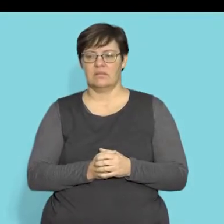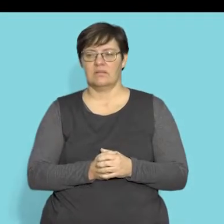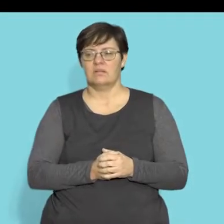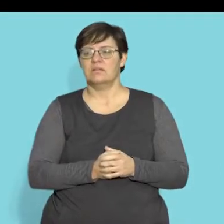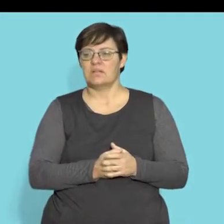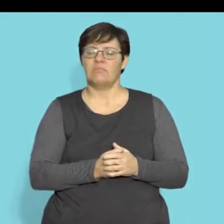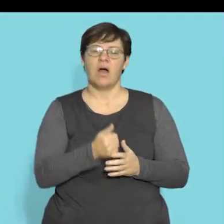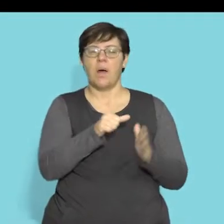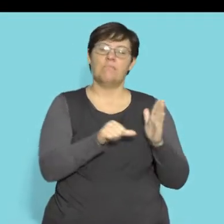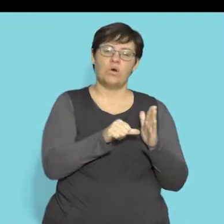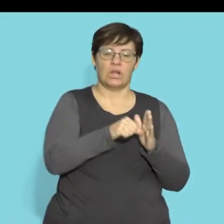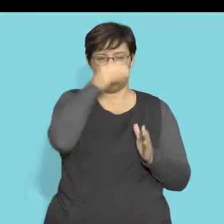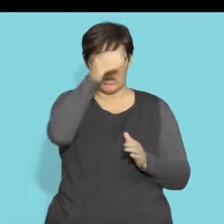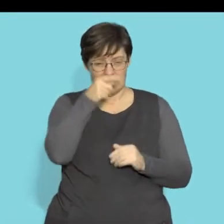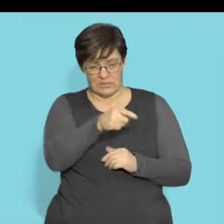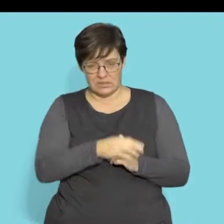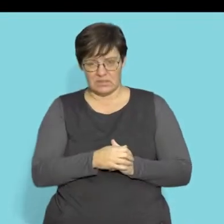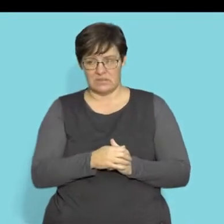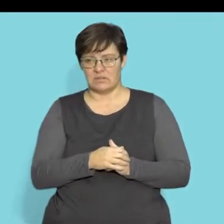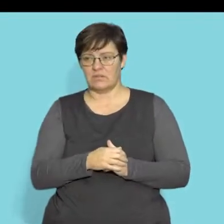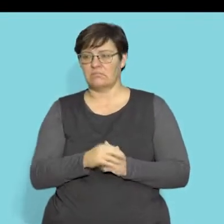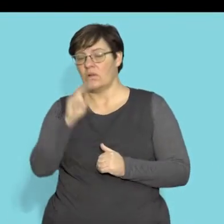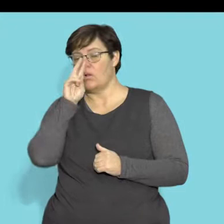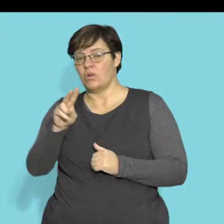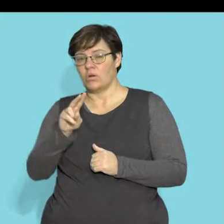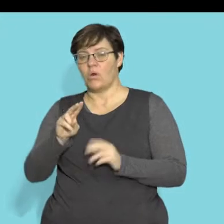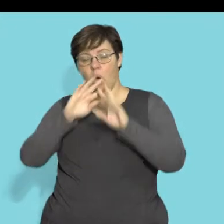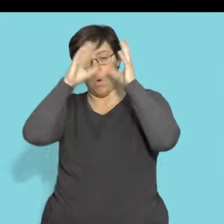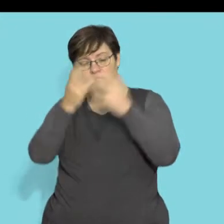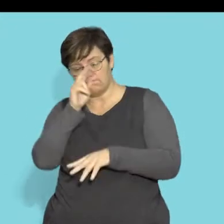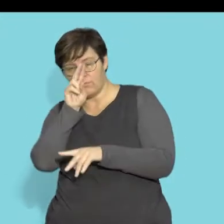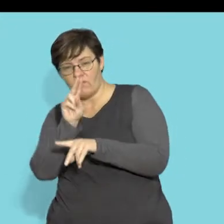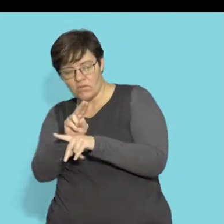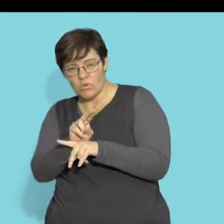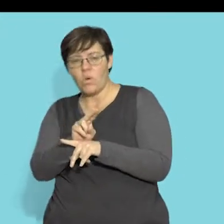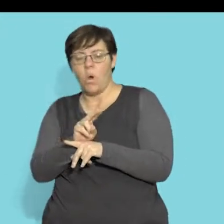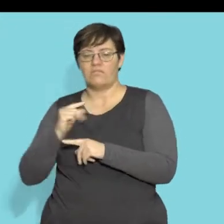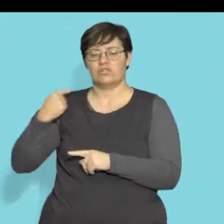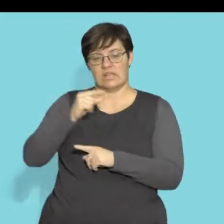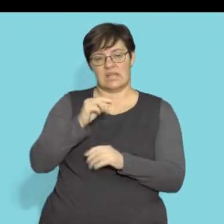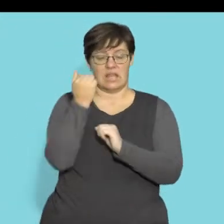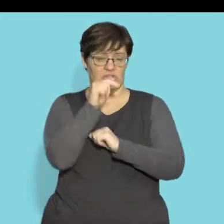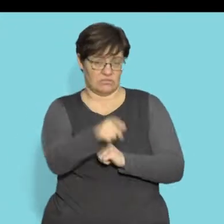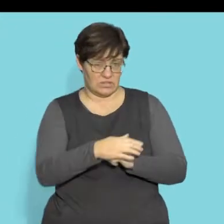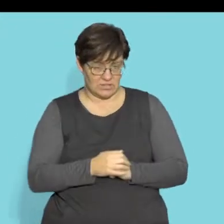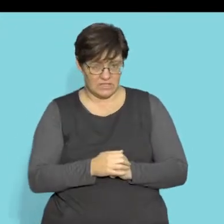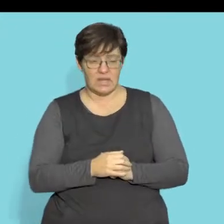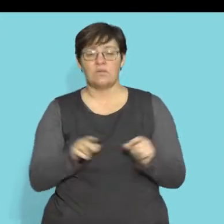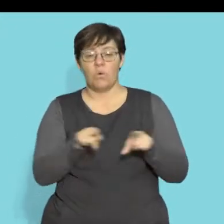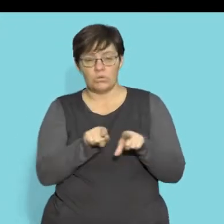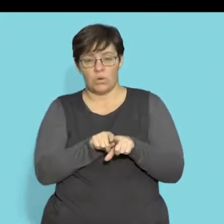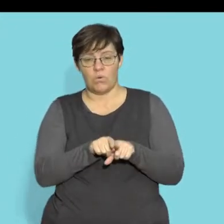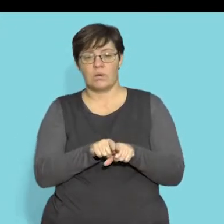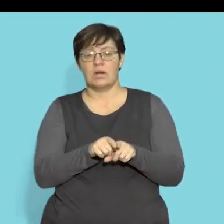to some core concepts that we're going to look at. We're going to look at the overview process of genetic engineering, and as I mentioned, we're